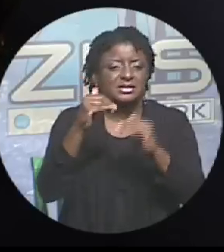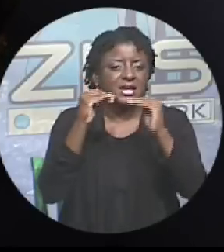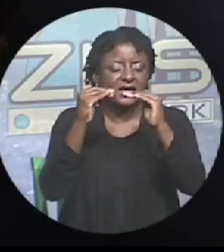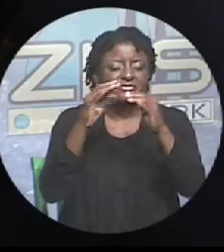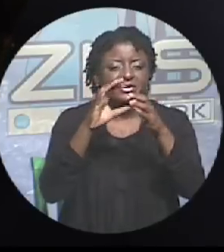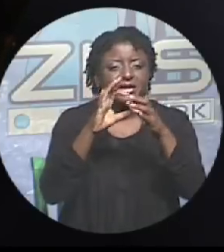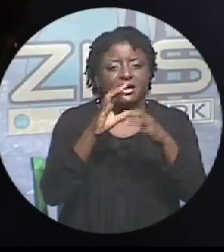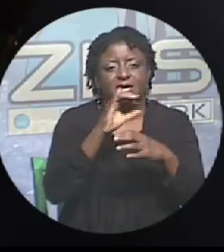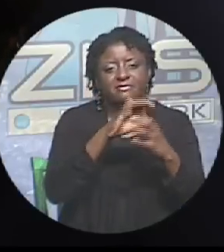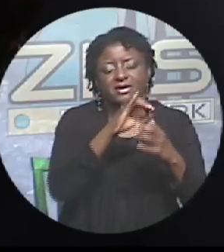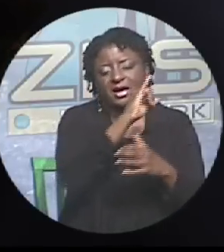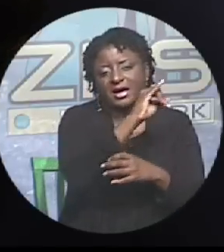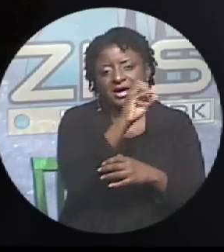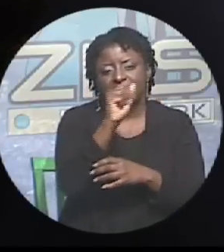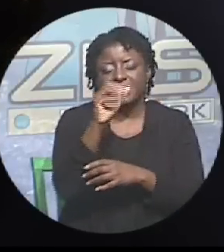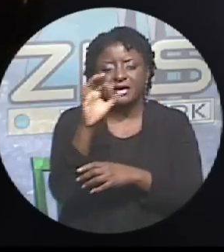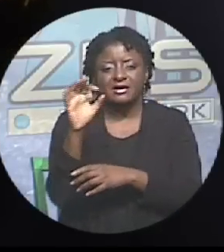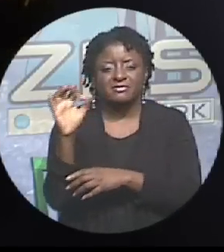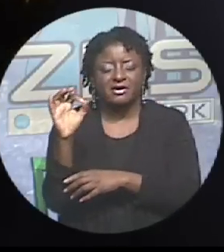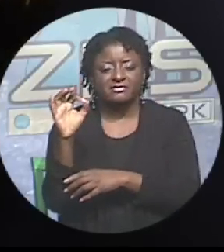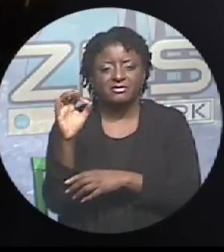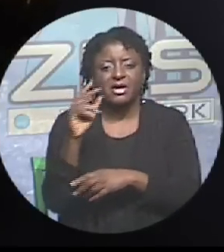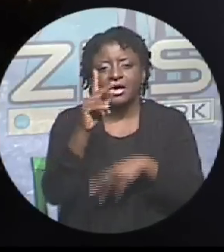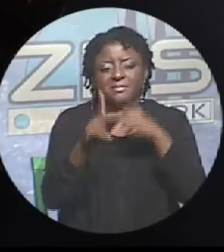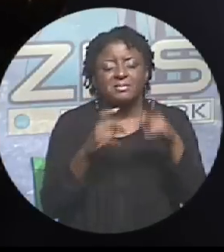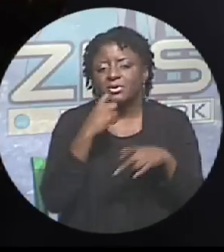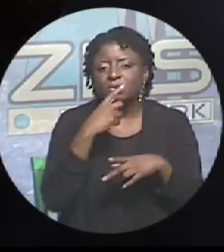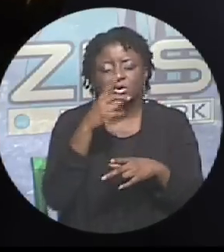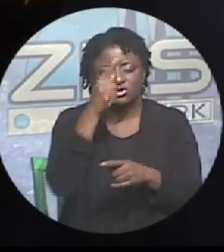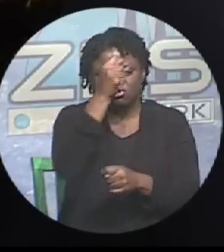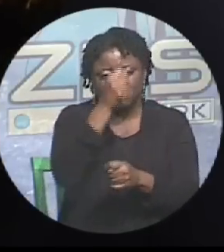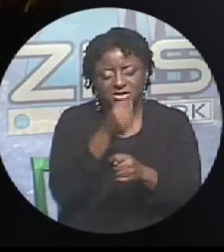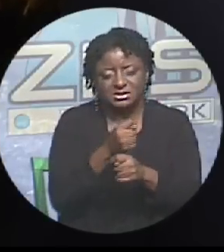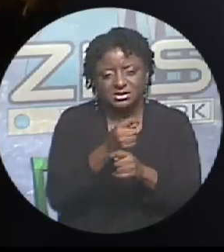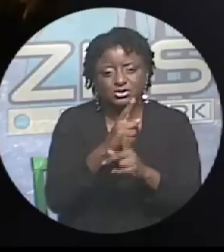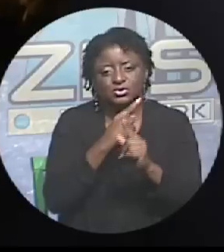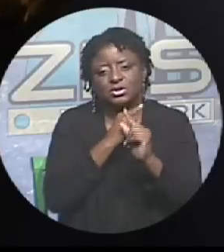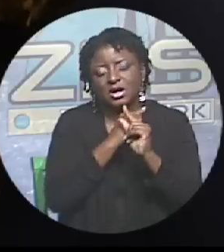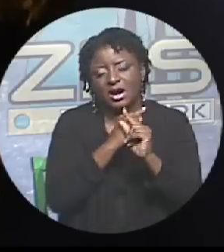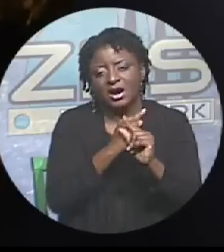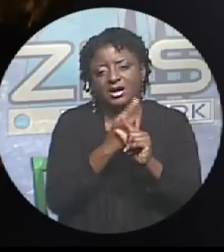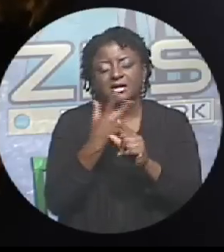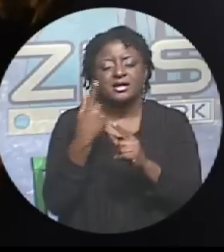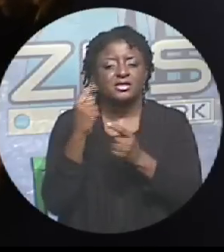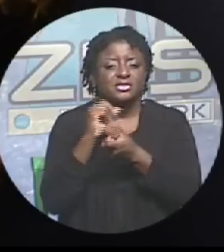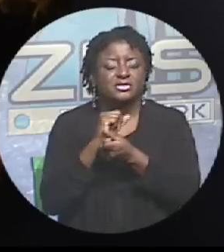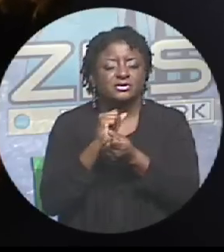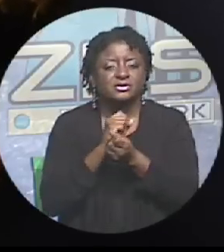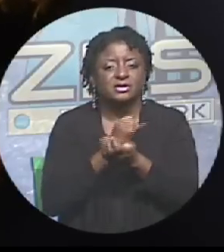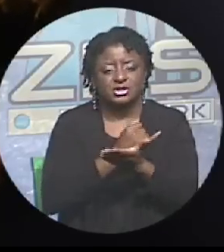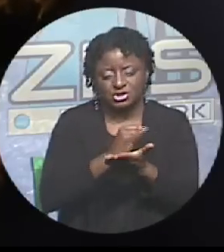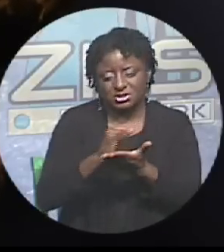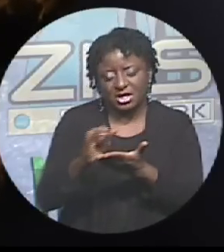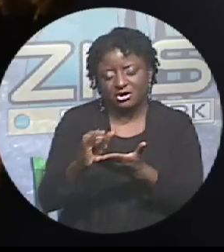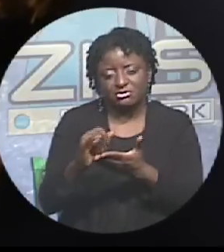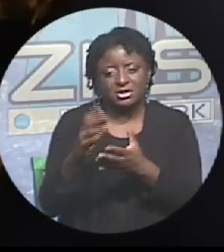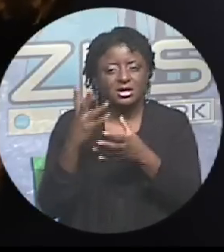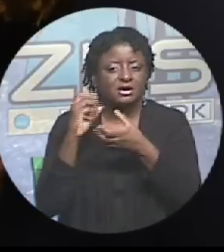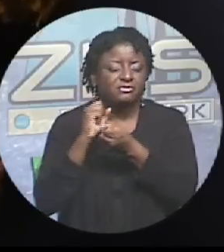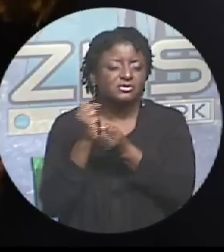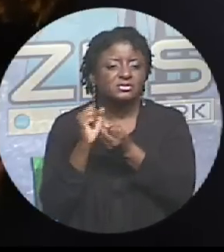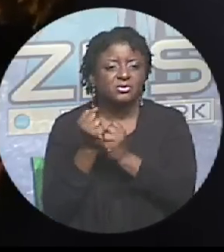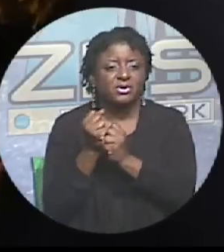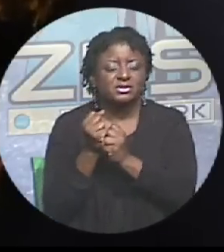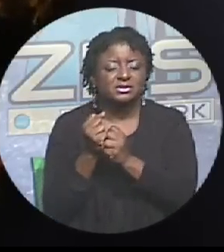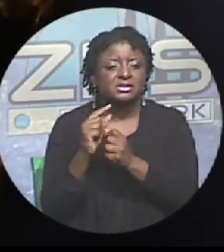are entrusted to guard the sanctity and the integrity of the sport. And so that's very, very disappointing and very damning. And unfortunately, you